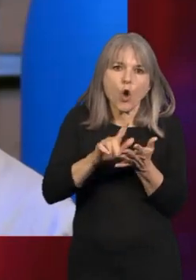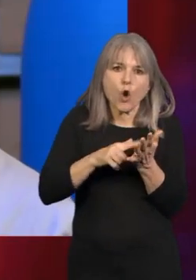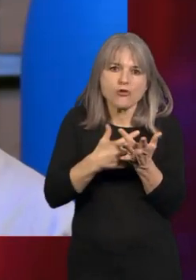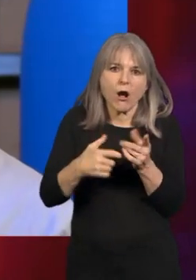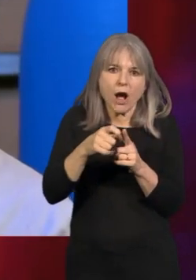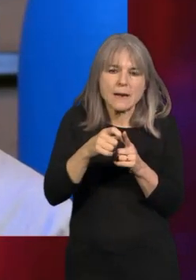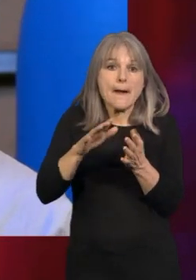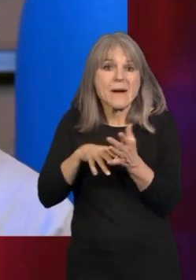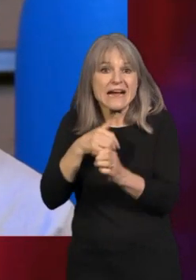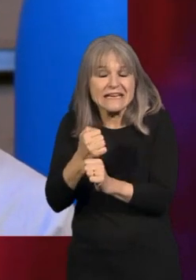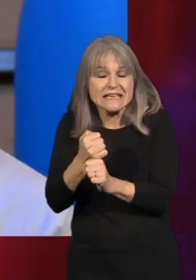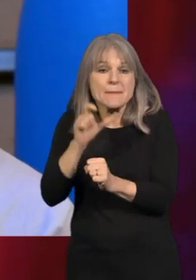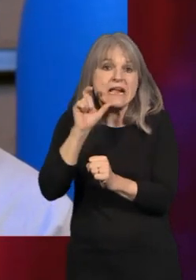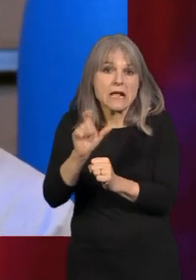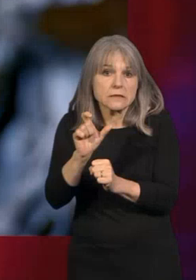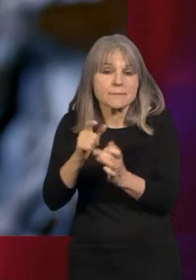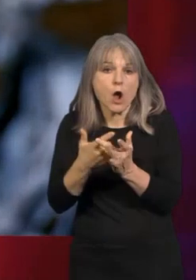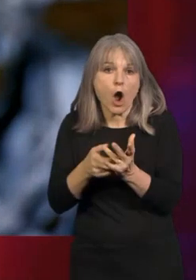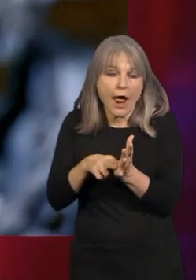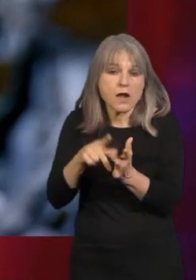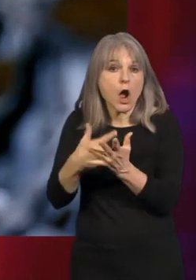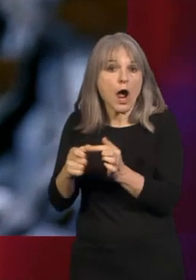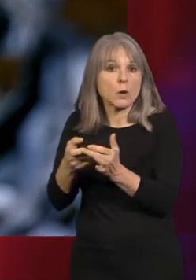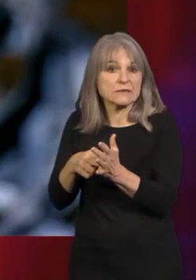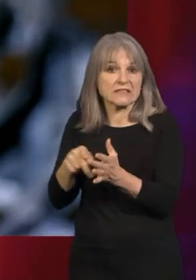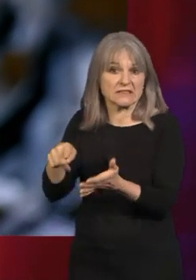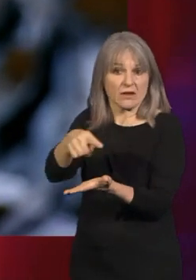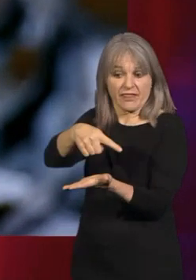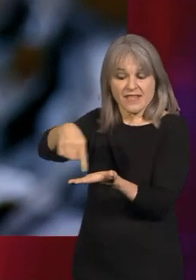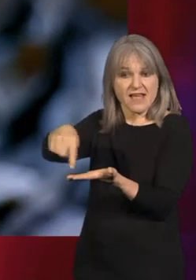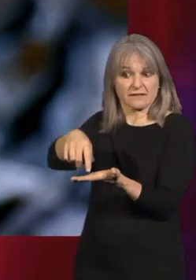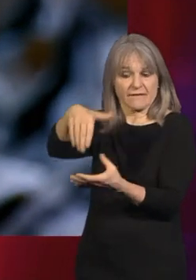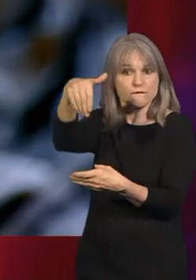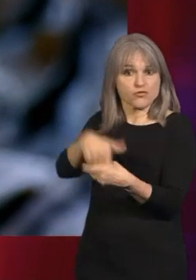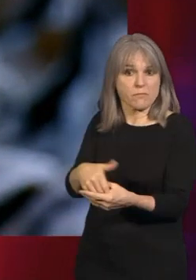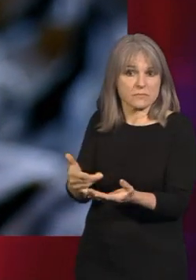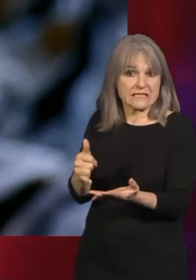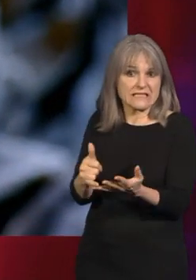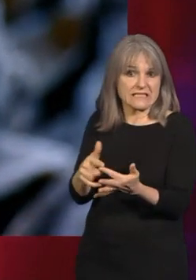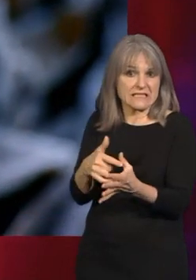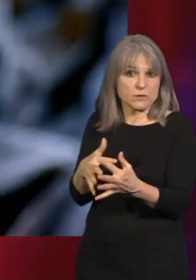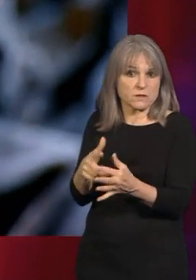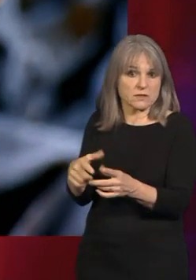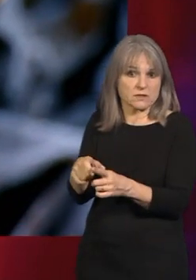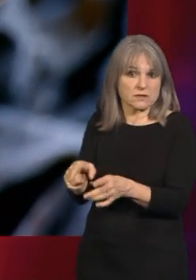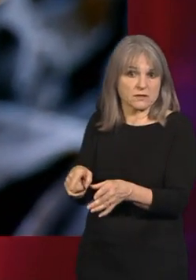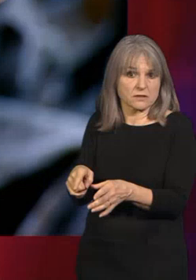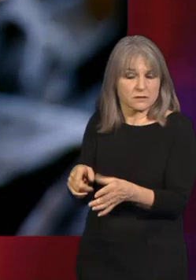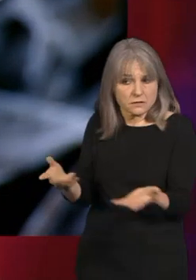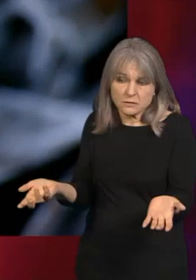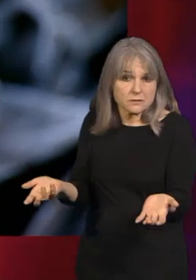enhancing without the massive dose of sodium. This seaweed salt replacement is